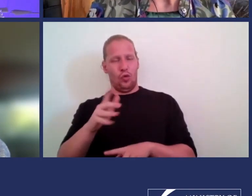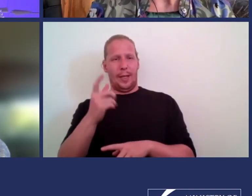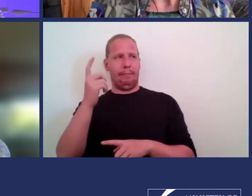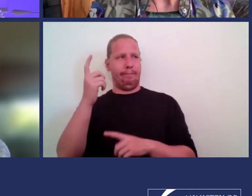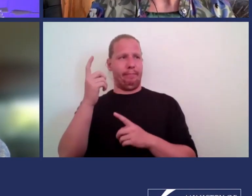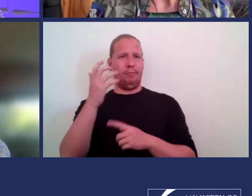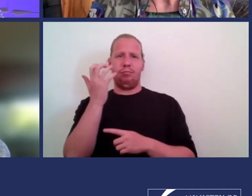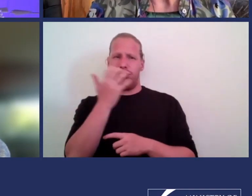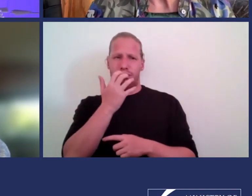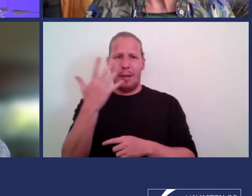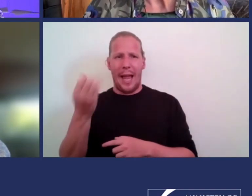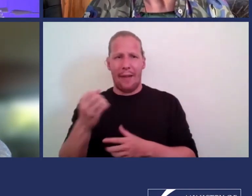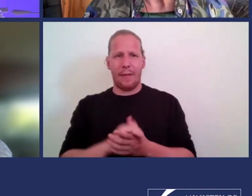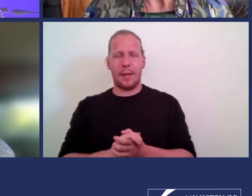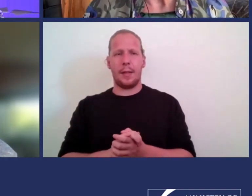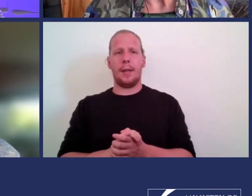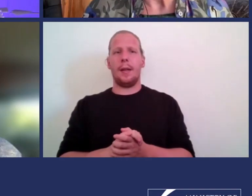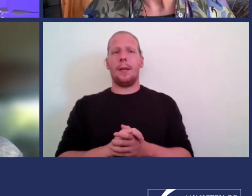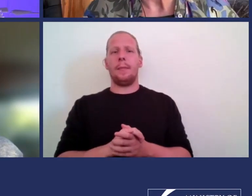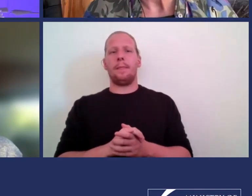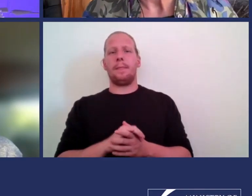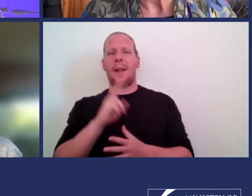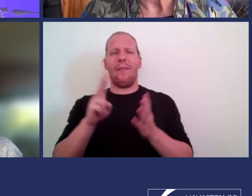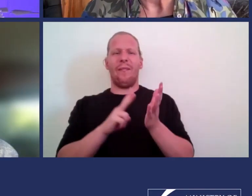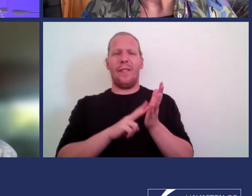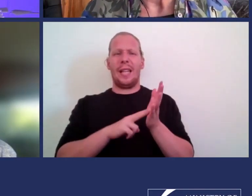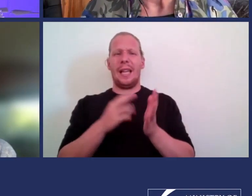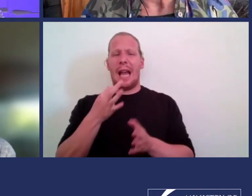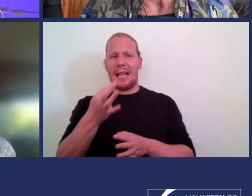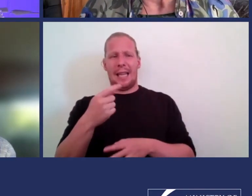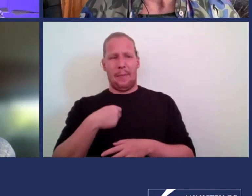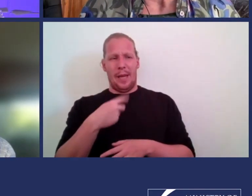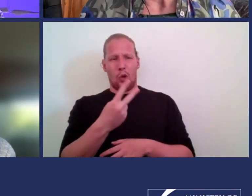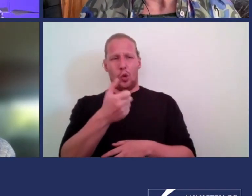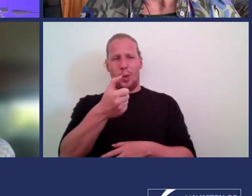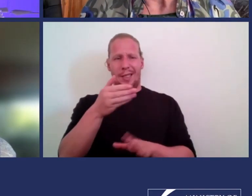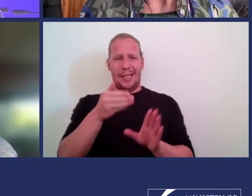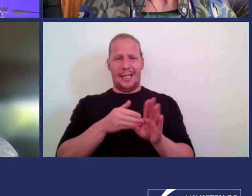She's asking, I've got 2 6-year-olds who are terrified of needles. Any suggestions?